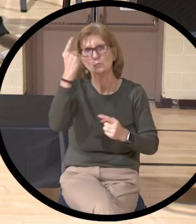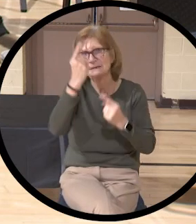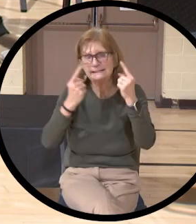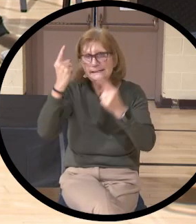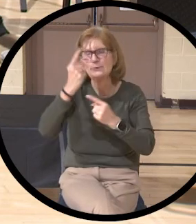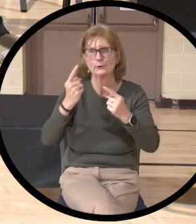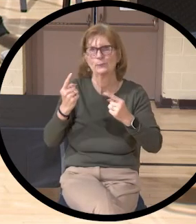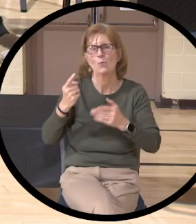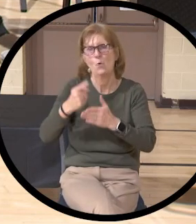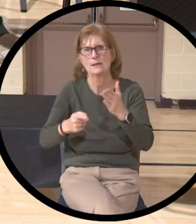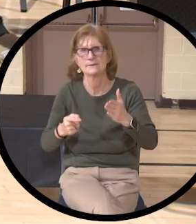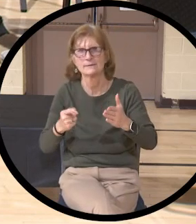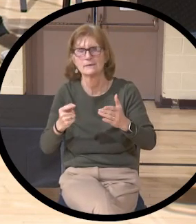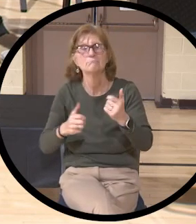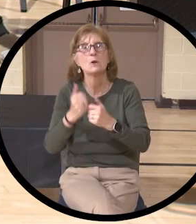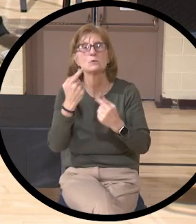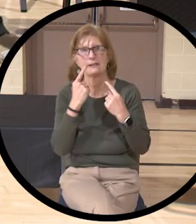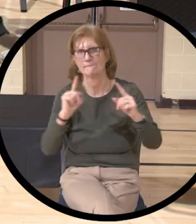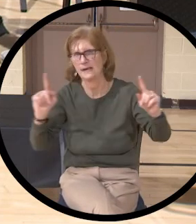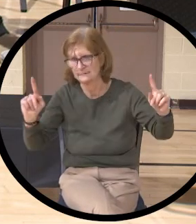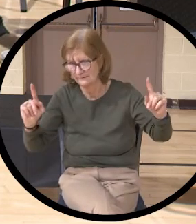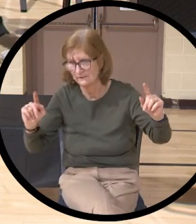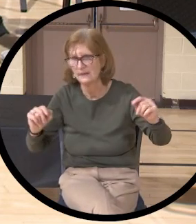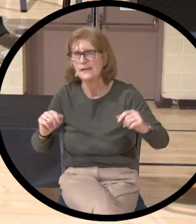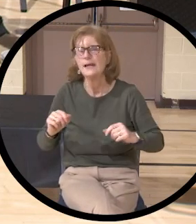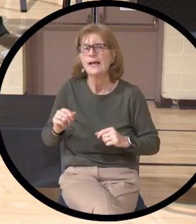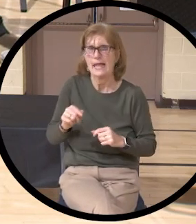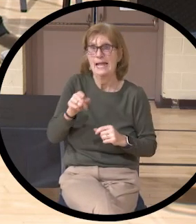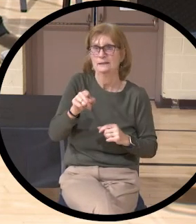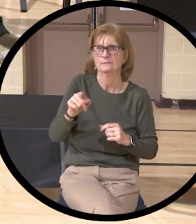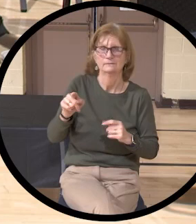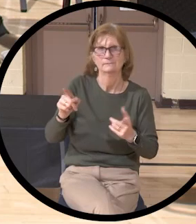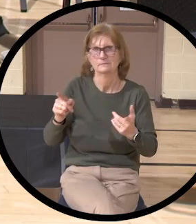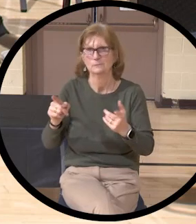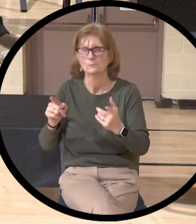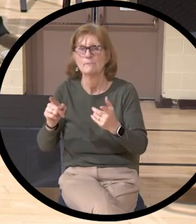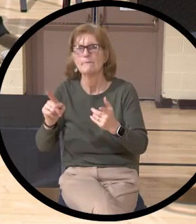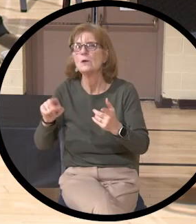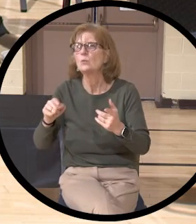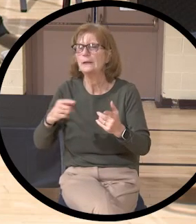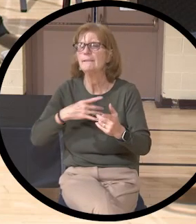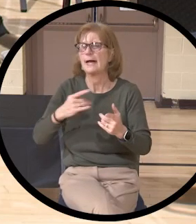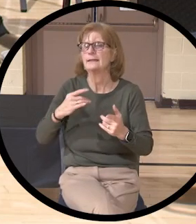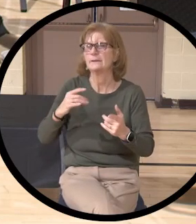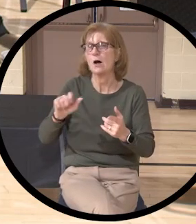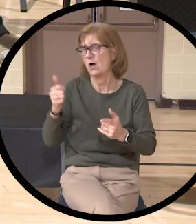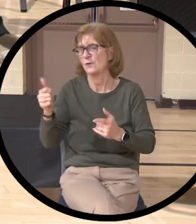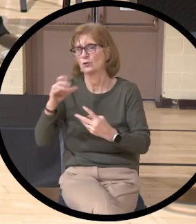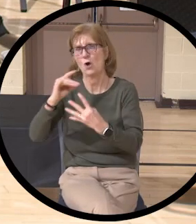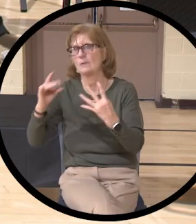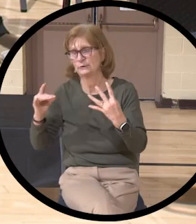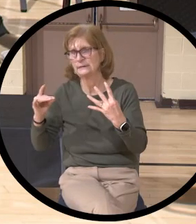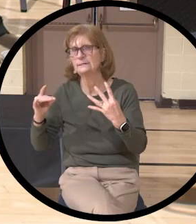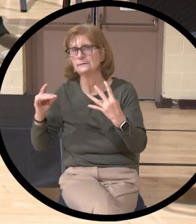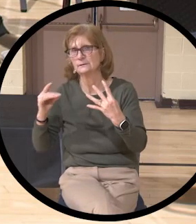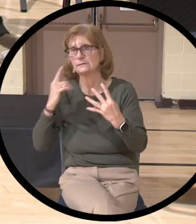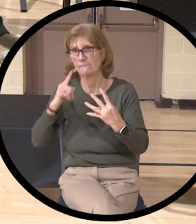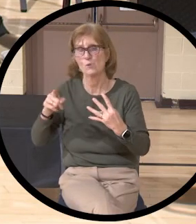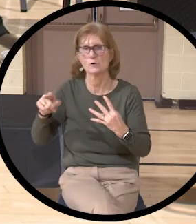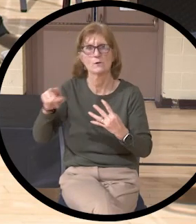always line up perfectly with the intersections, which is why we instead opted for the horizontal deflection there. But that's a really good question,